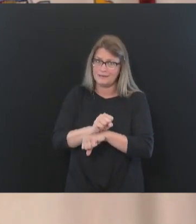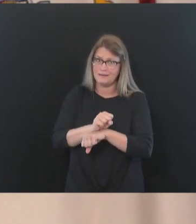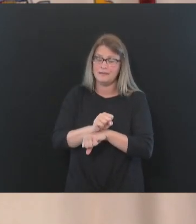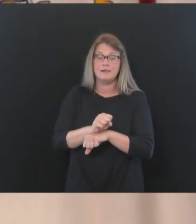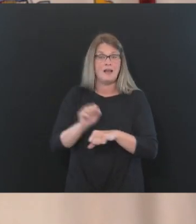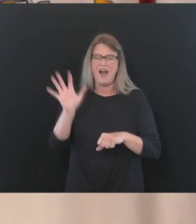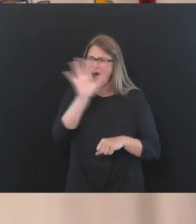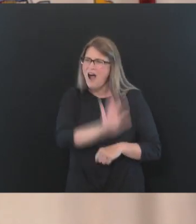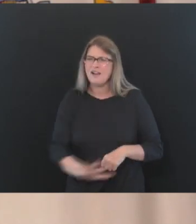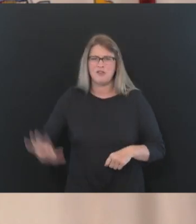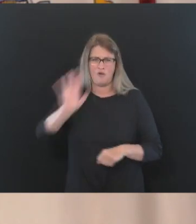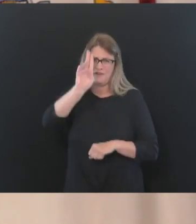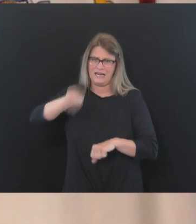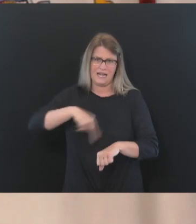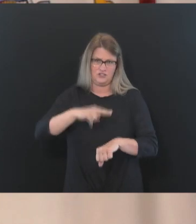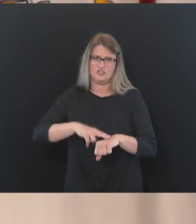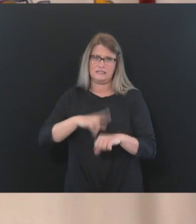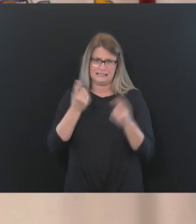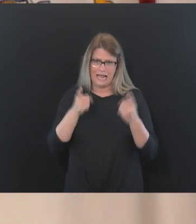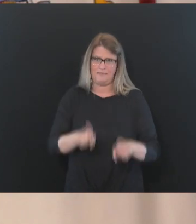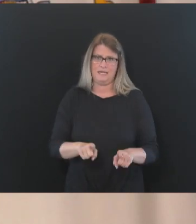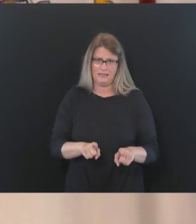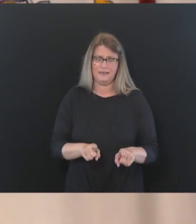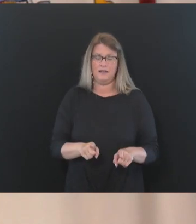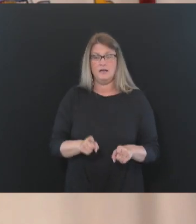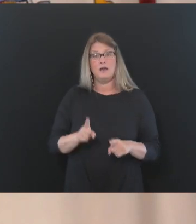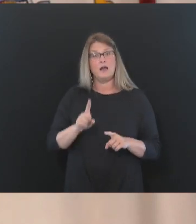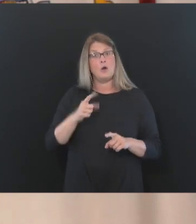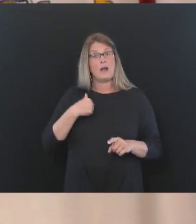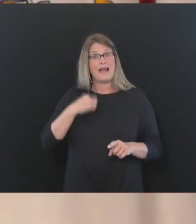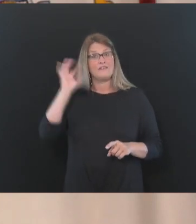nation. There's a federal